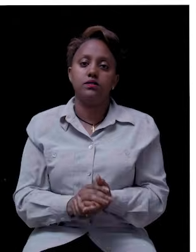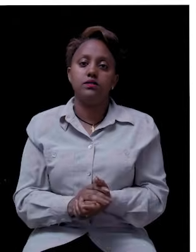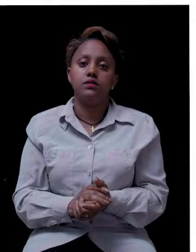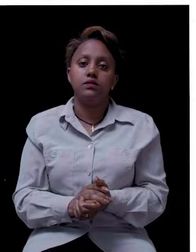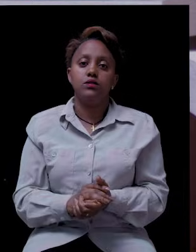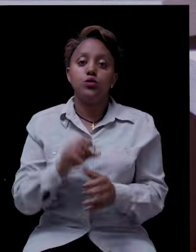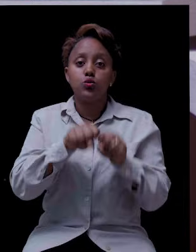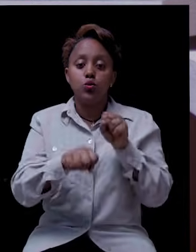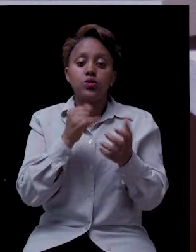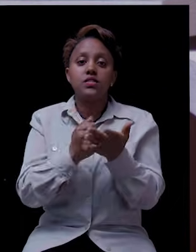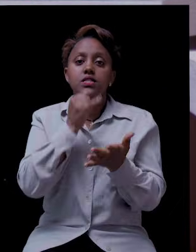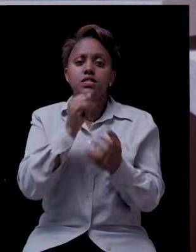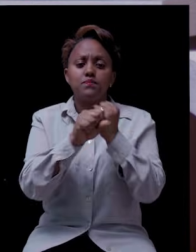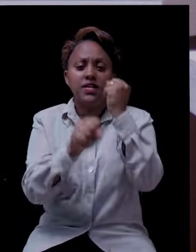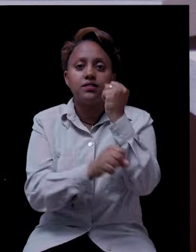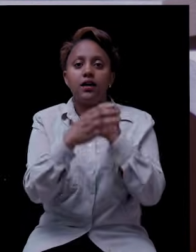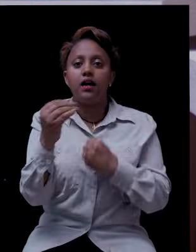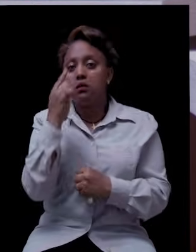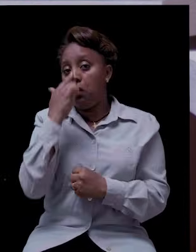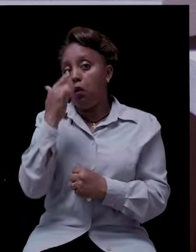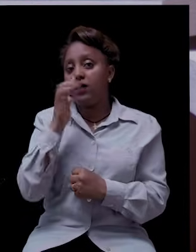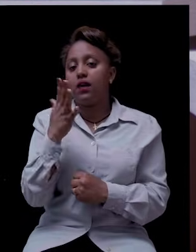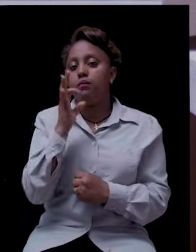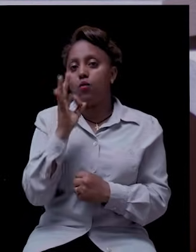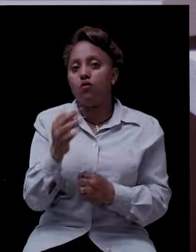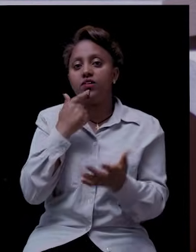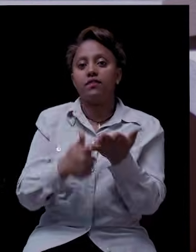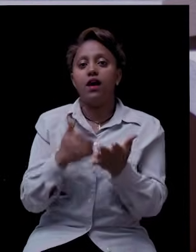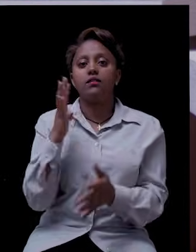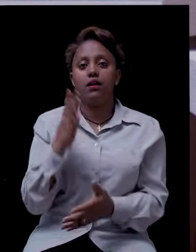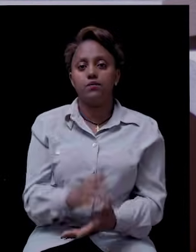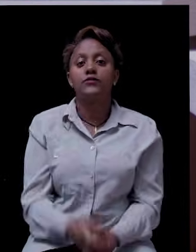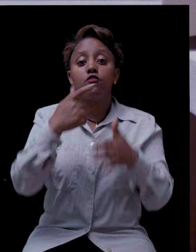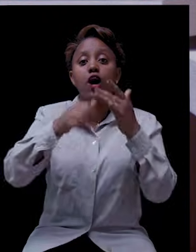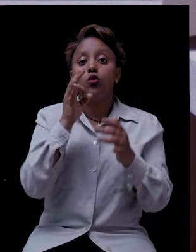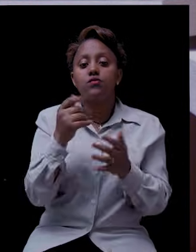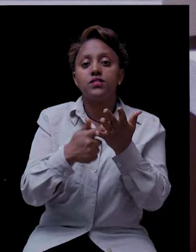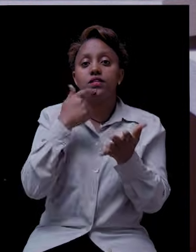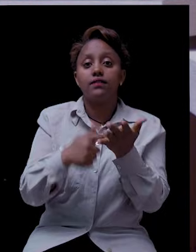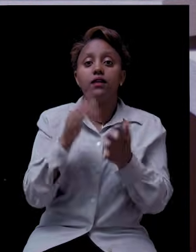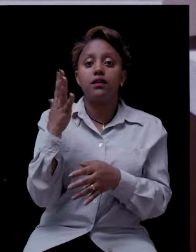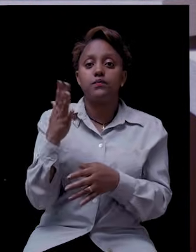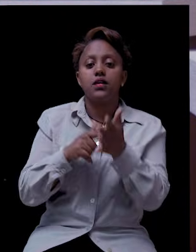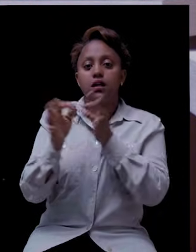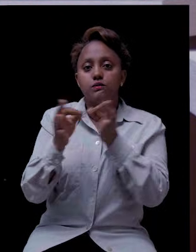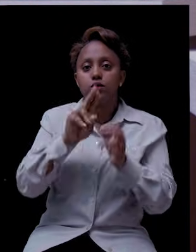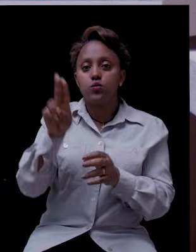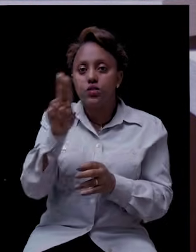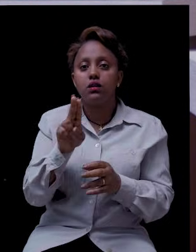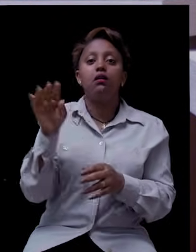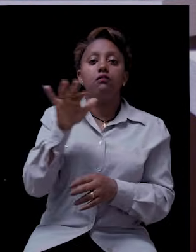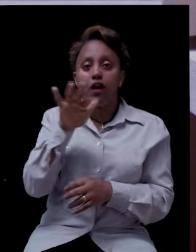of data types. So the values of these data types are expressed using variables and functions in programming